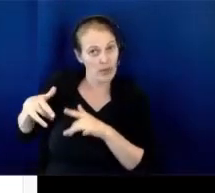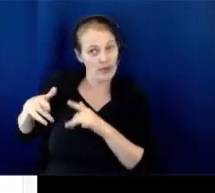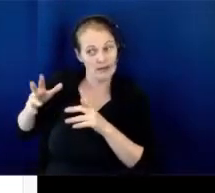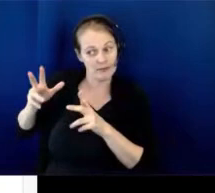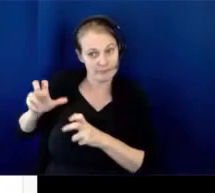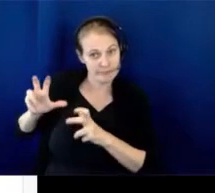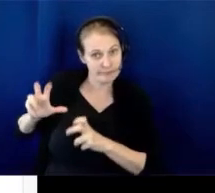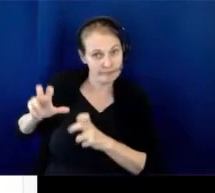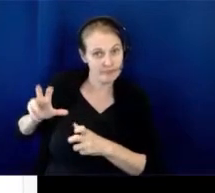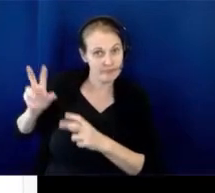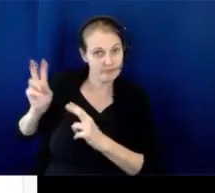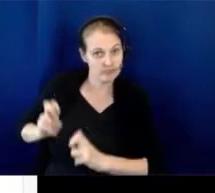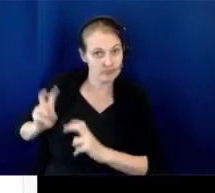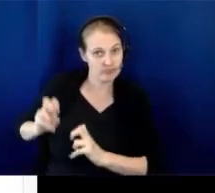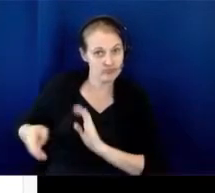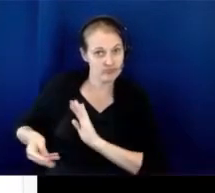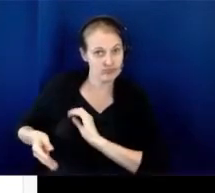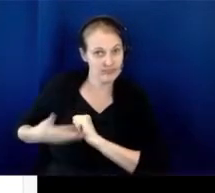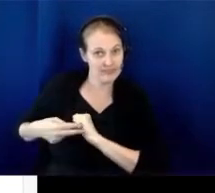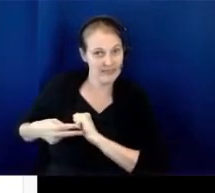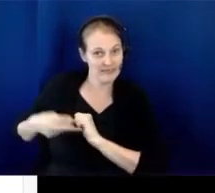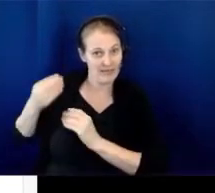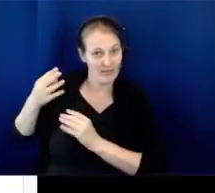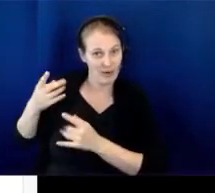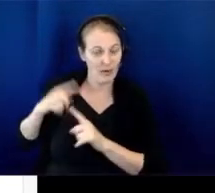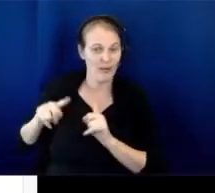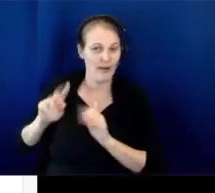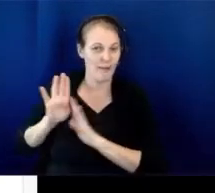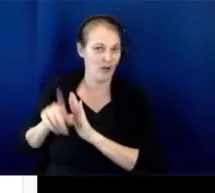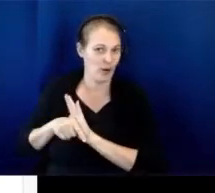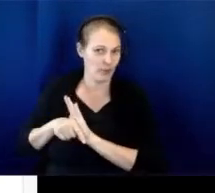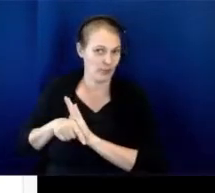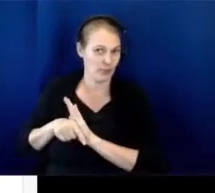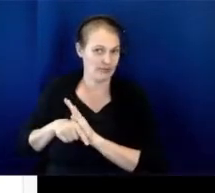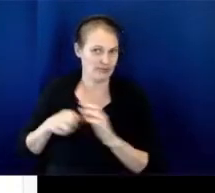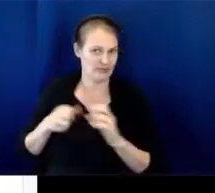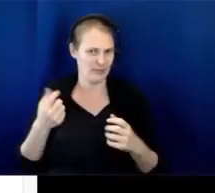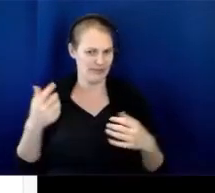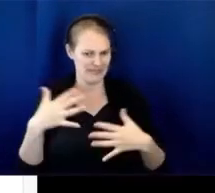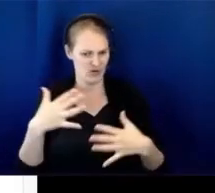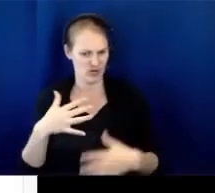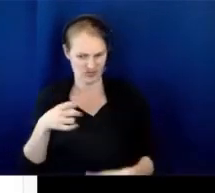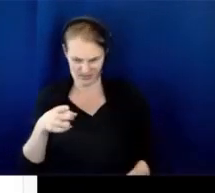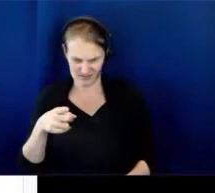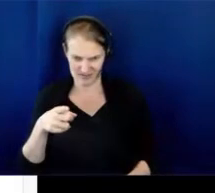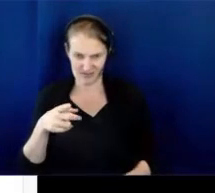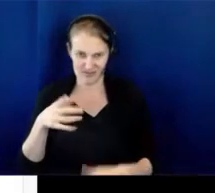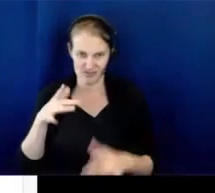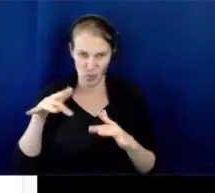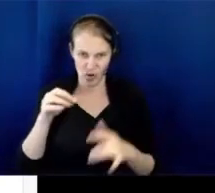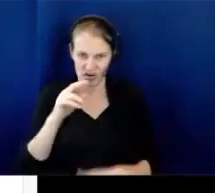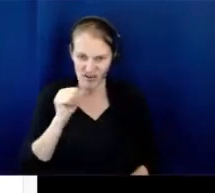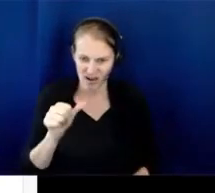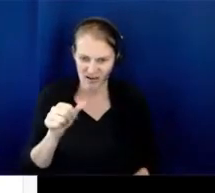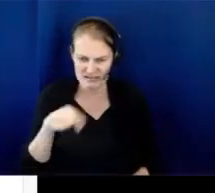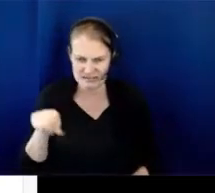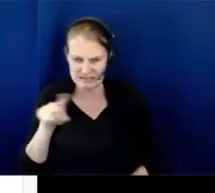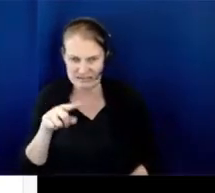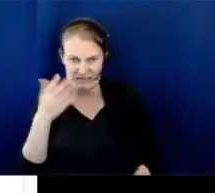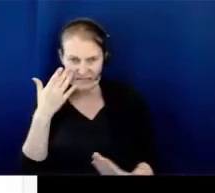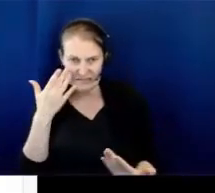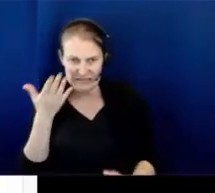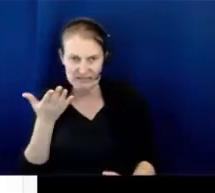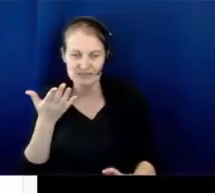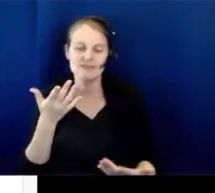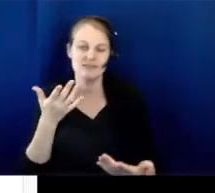but like I said, it goes in the background. It can be a little bit scary because you don't know if it is or not. There's a little bit of a trust value there.